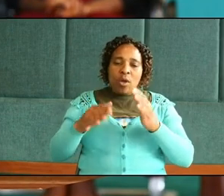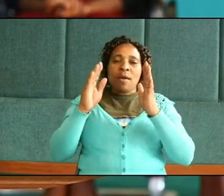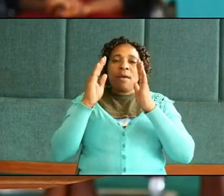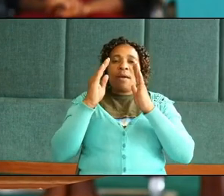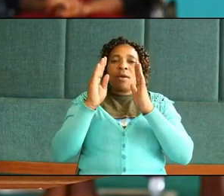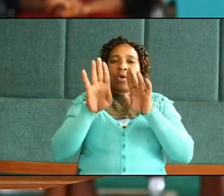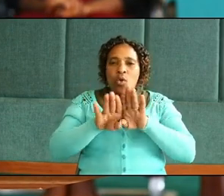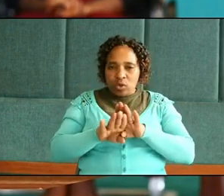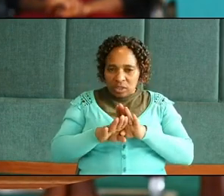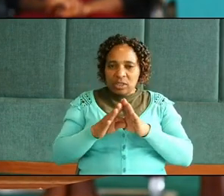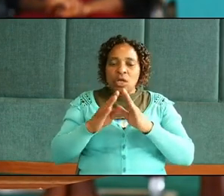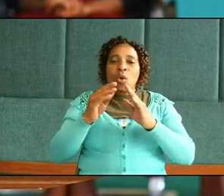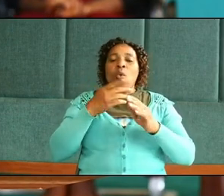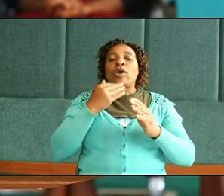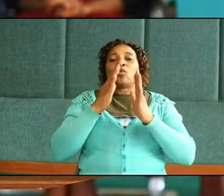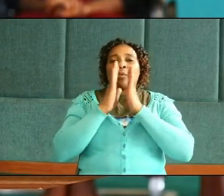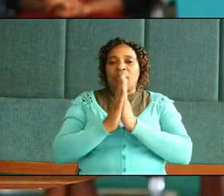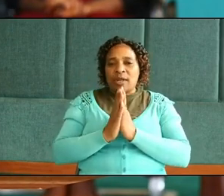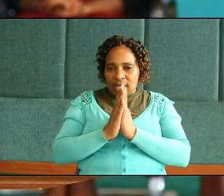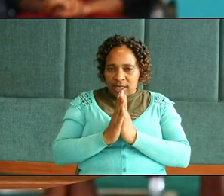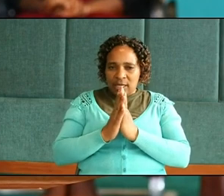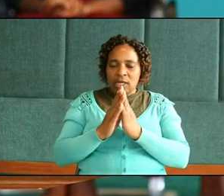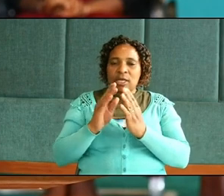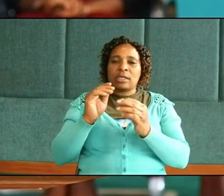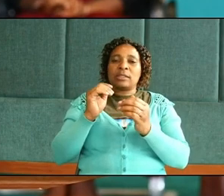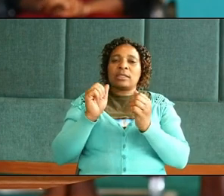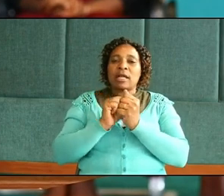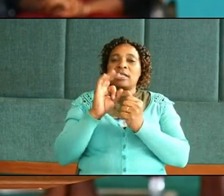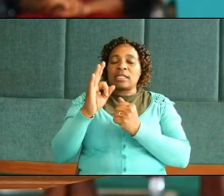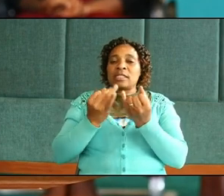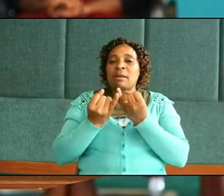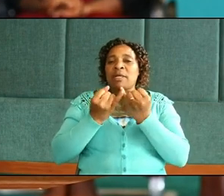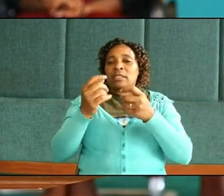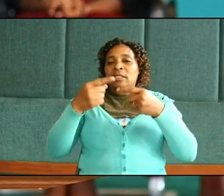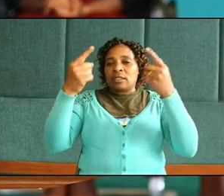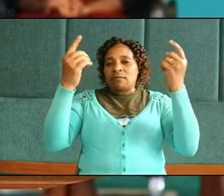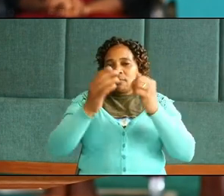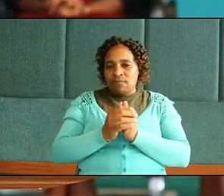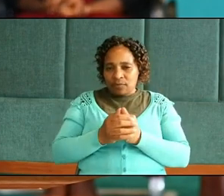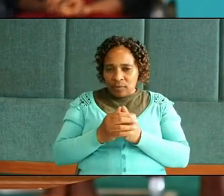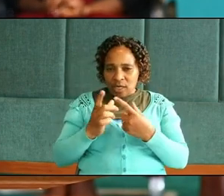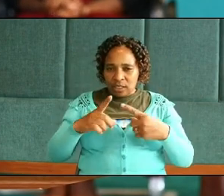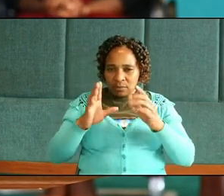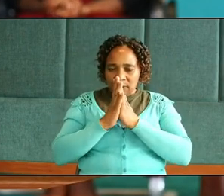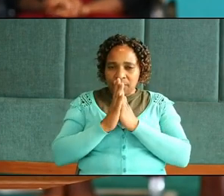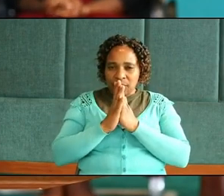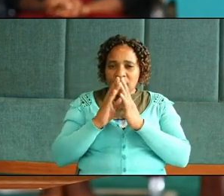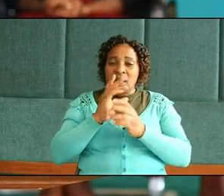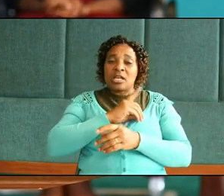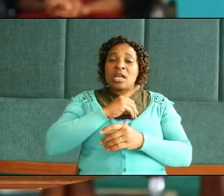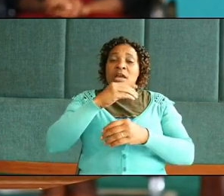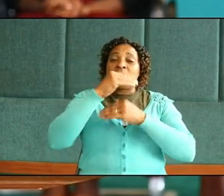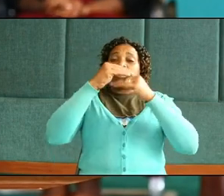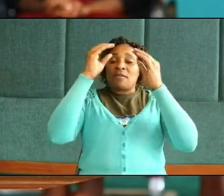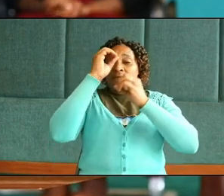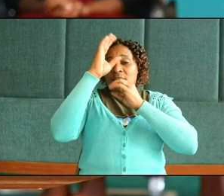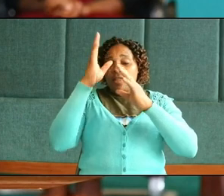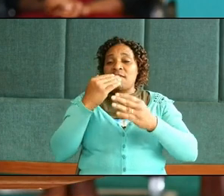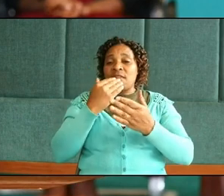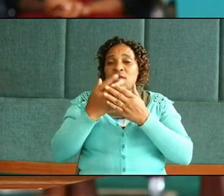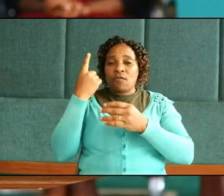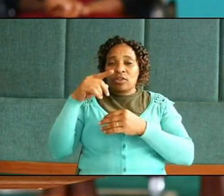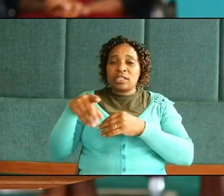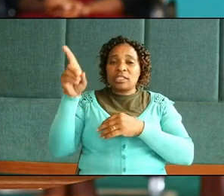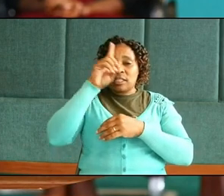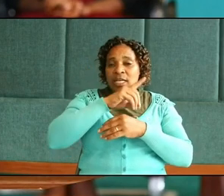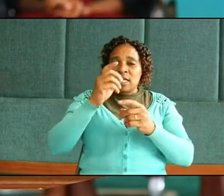this 13th Sabbath offering so that it may be successful. Let's pray. Our dear Heavenly Father, we thank you for this day. We thank you for